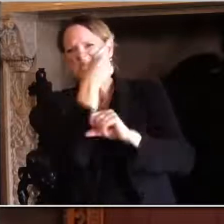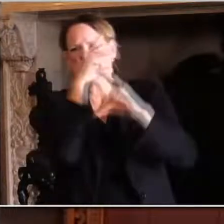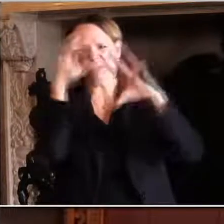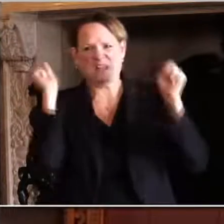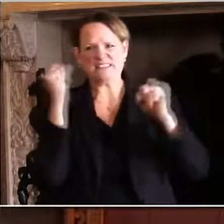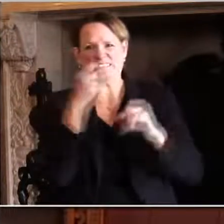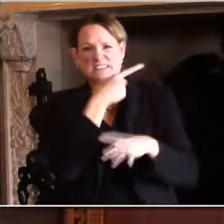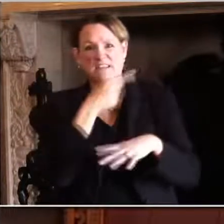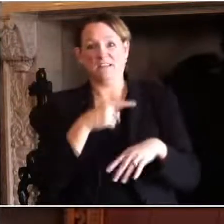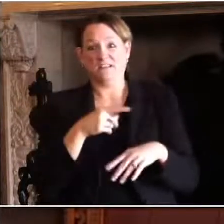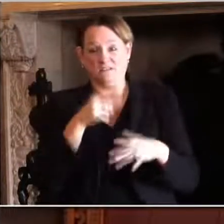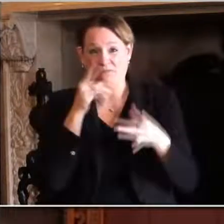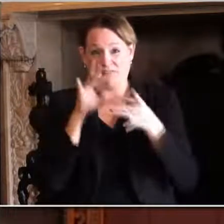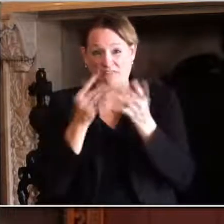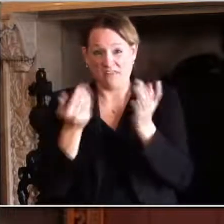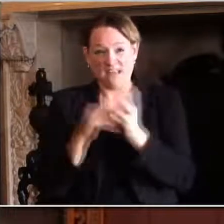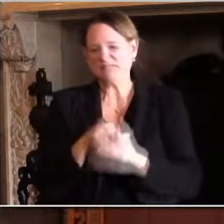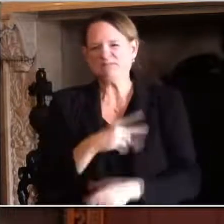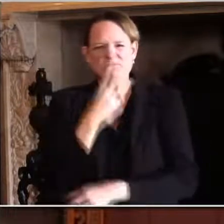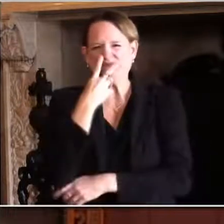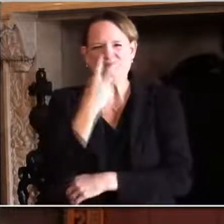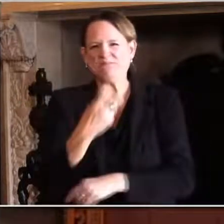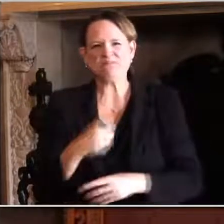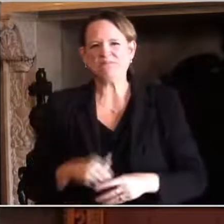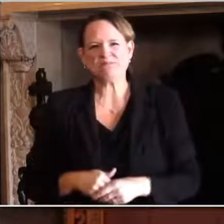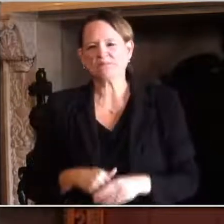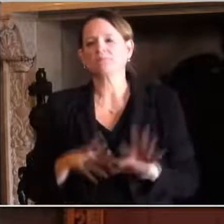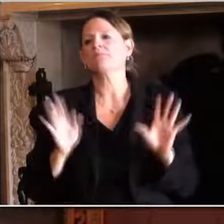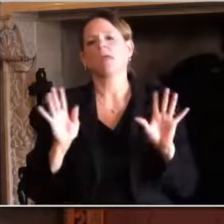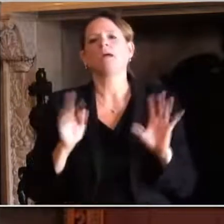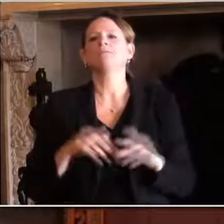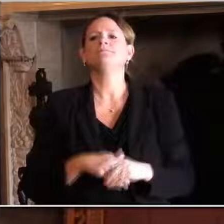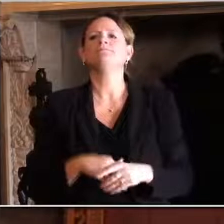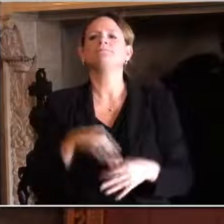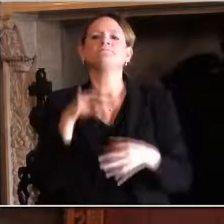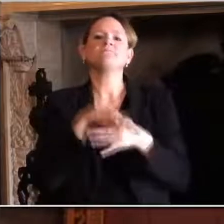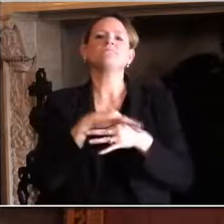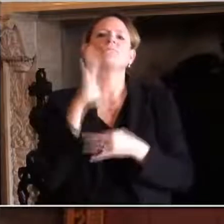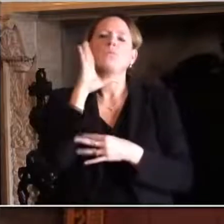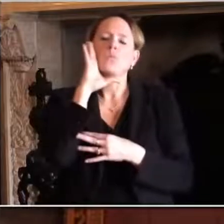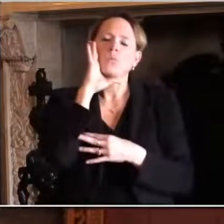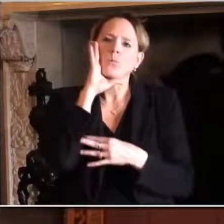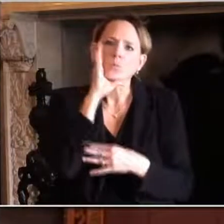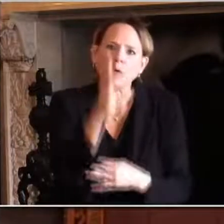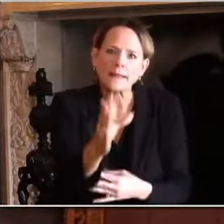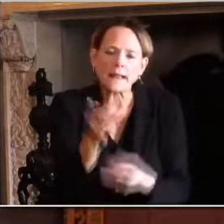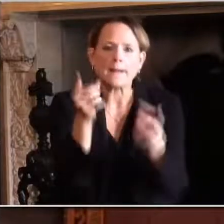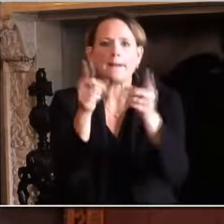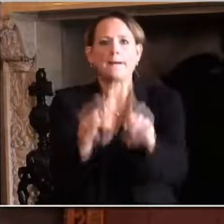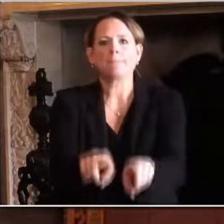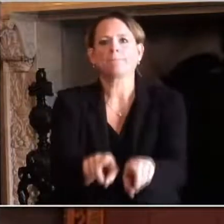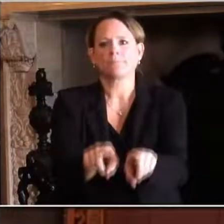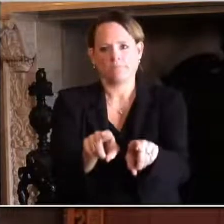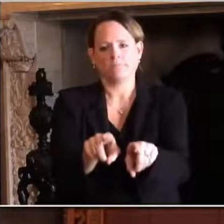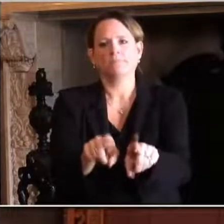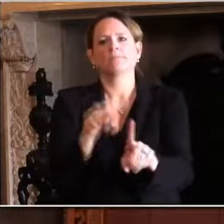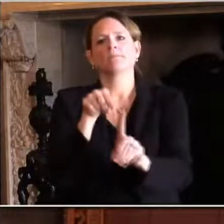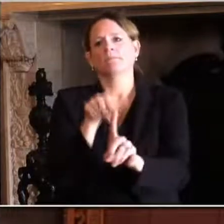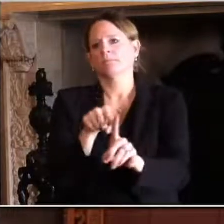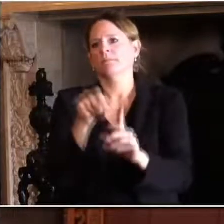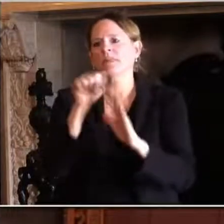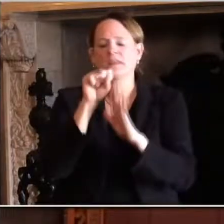anymore. But at the end of the day, the election will happen on the day that's deemed in state law or in federal